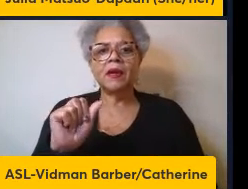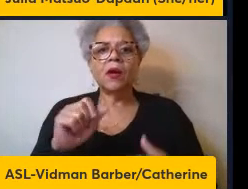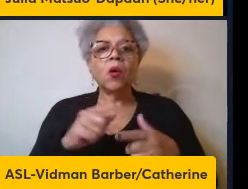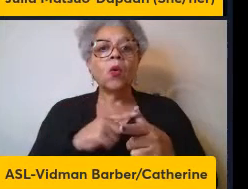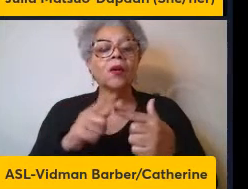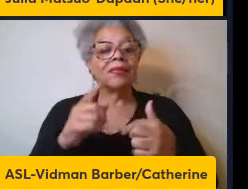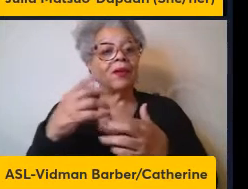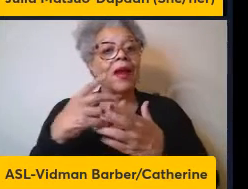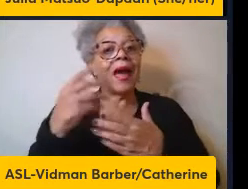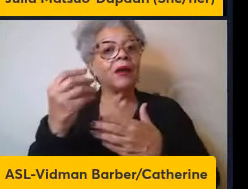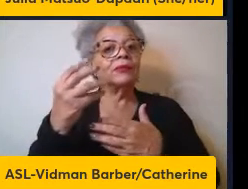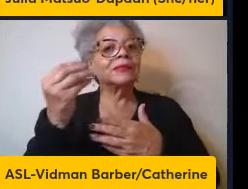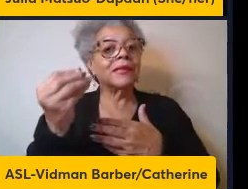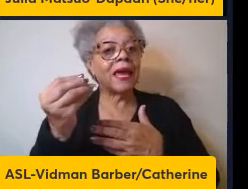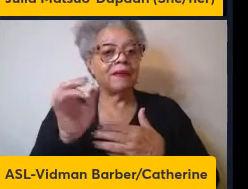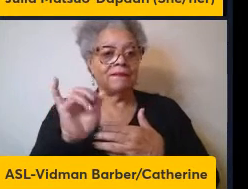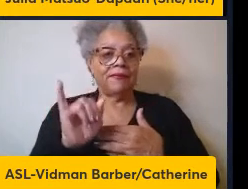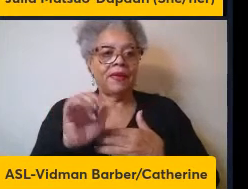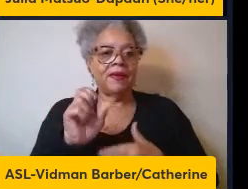vessels.